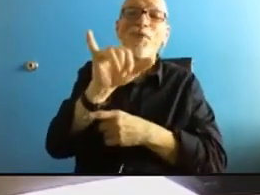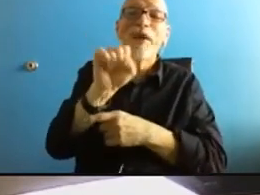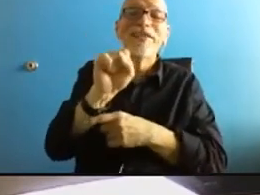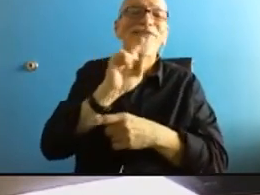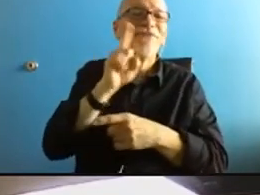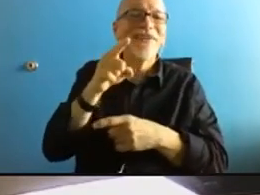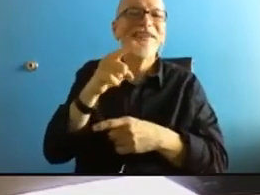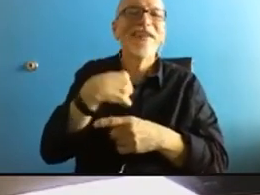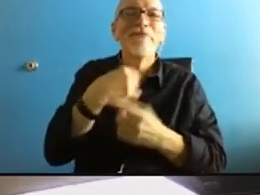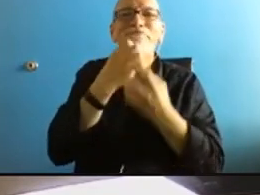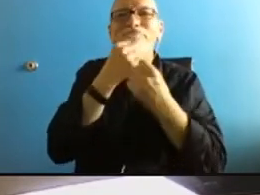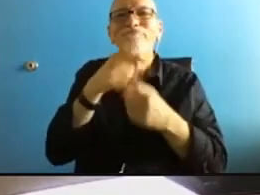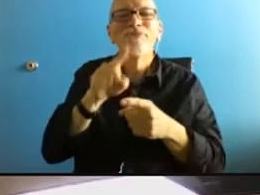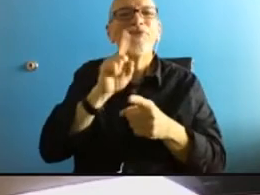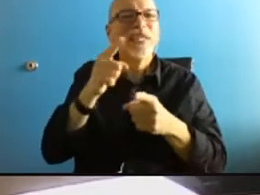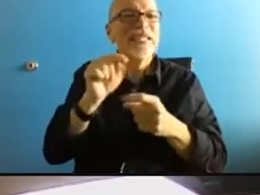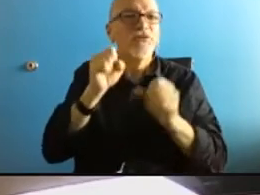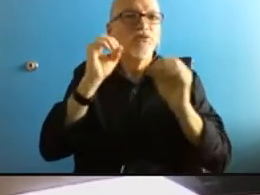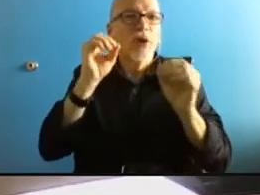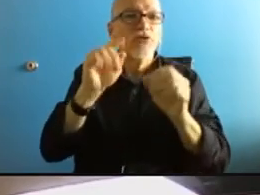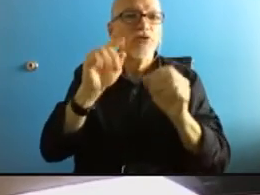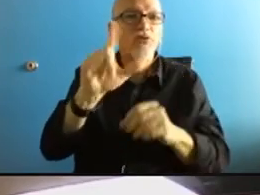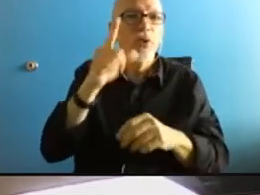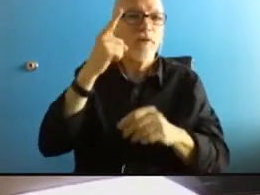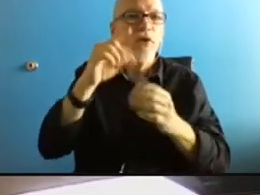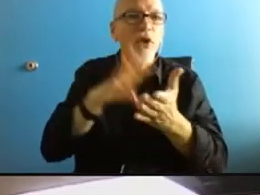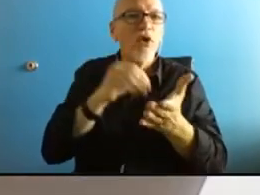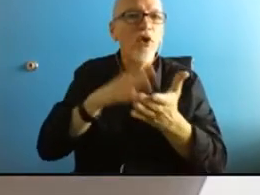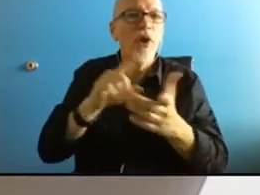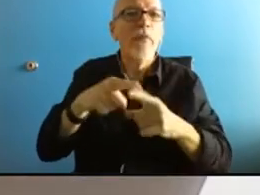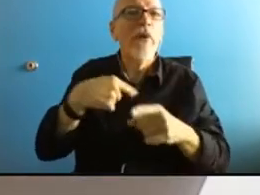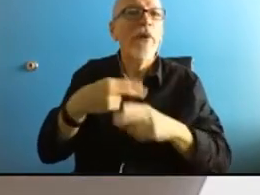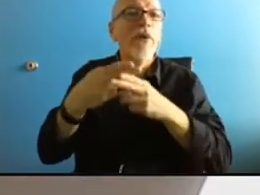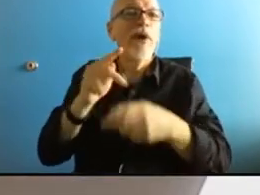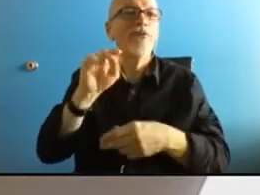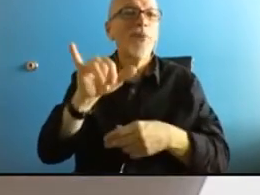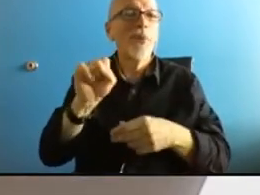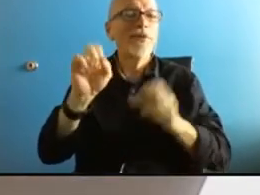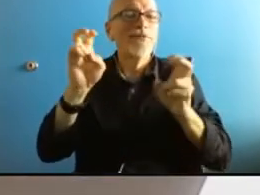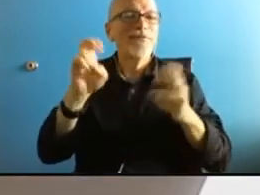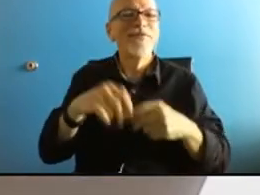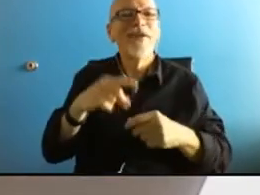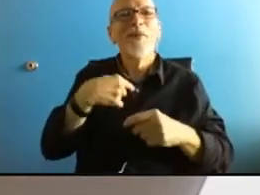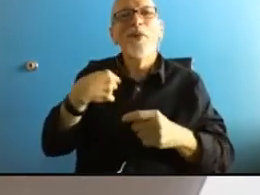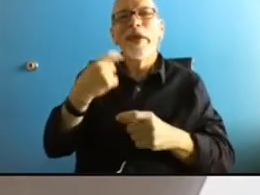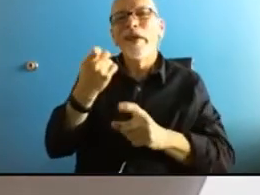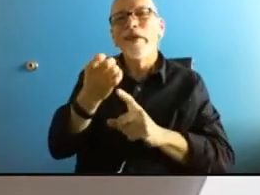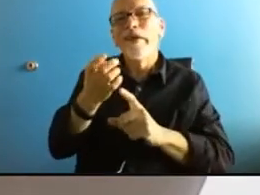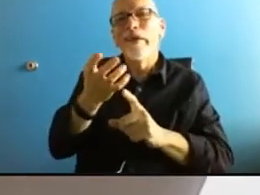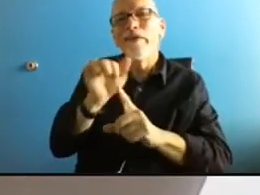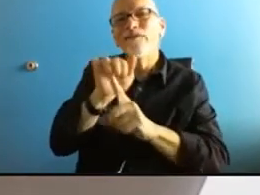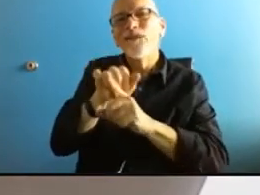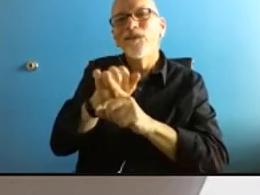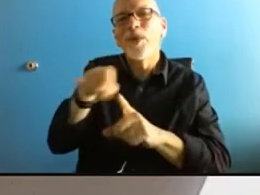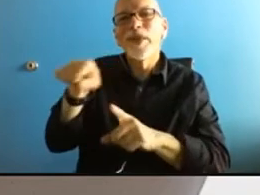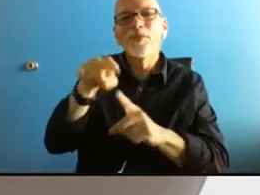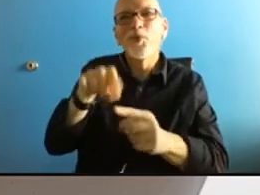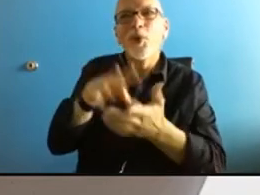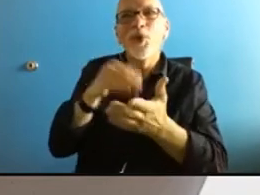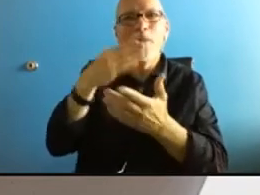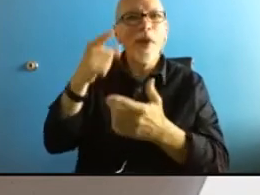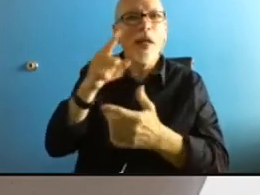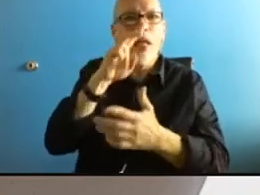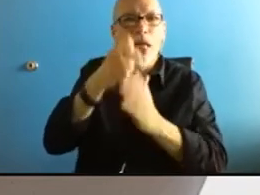really an instructional tool for learning in this case. And we're kind of tricking students into learning because they're having fun and engaged.